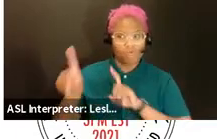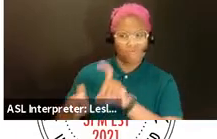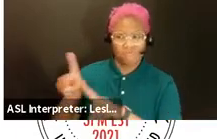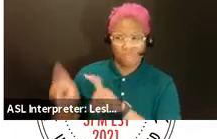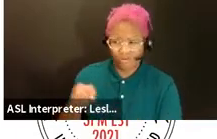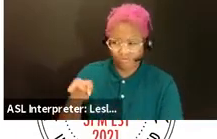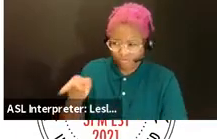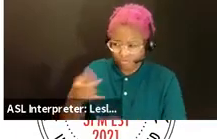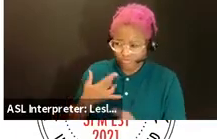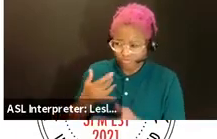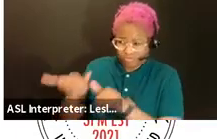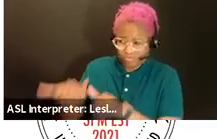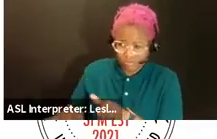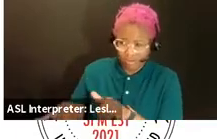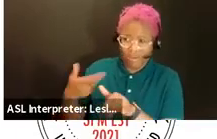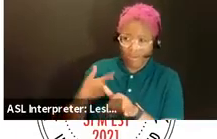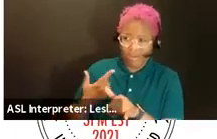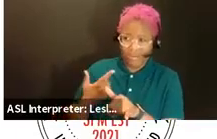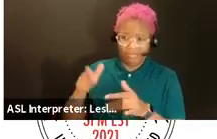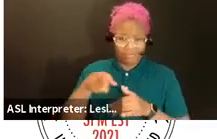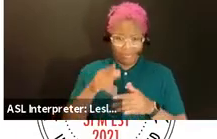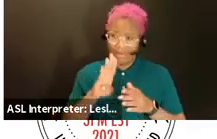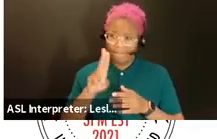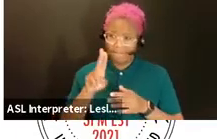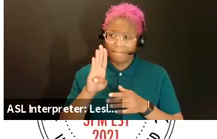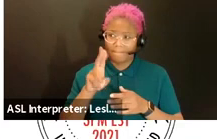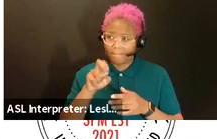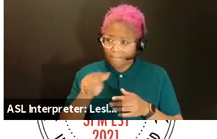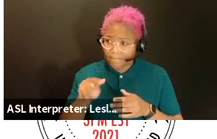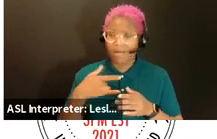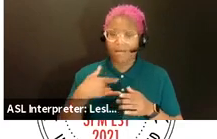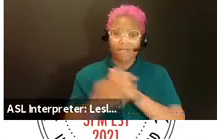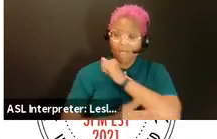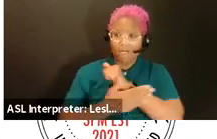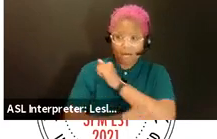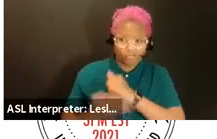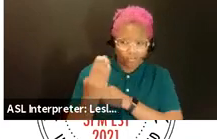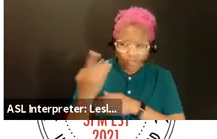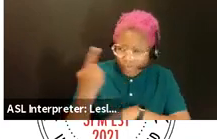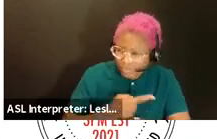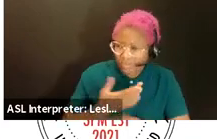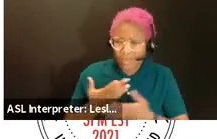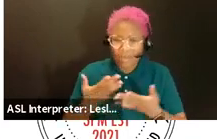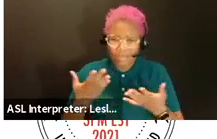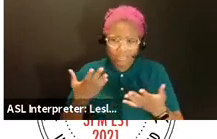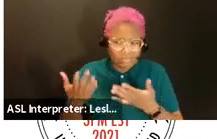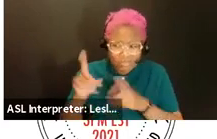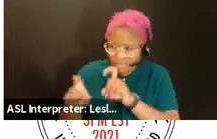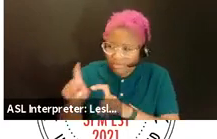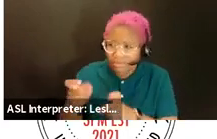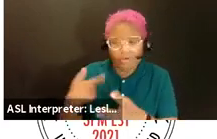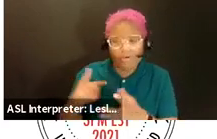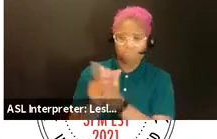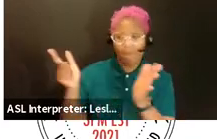for 14 days or 15 days? I'm not really sure, so we're not going to let you on the plane. So again, like everything else, leave a little